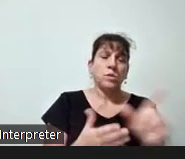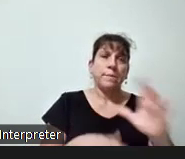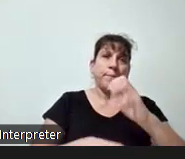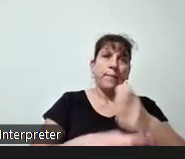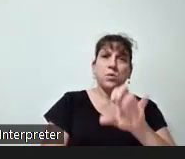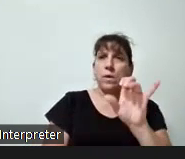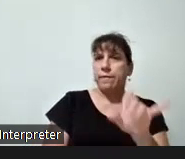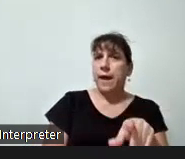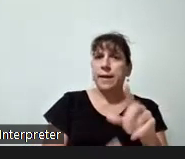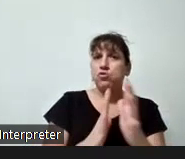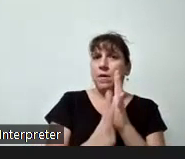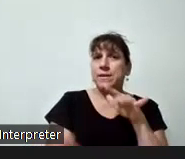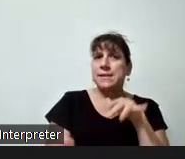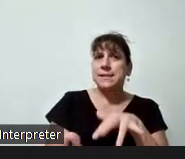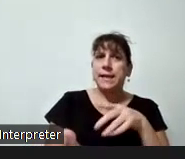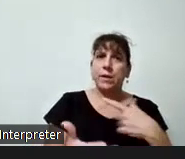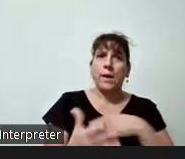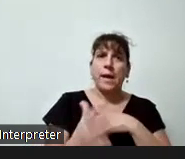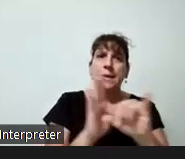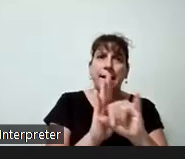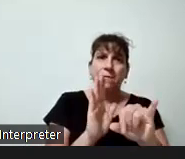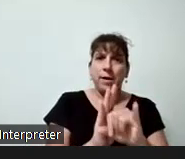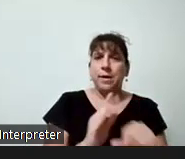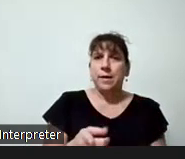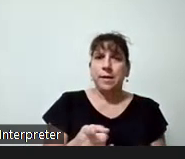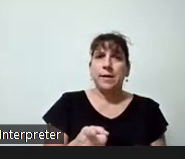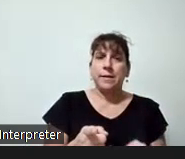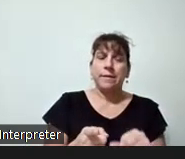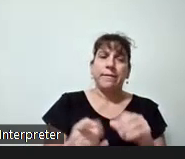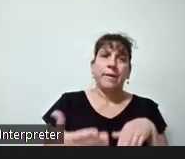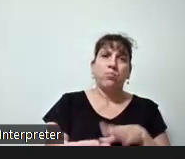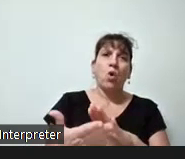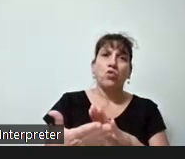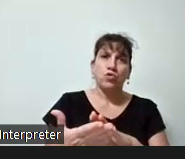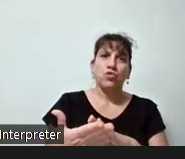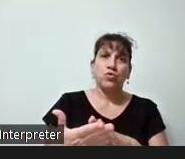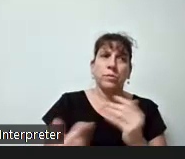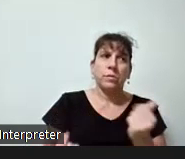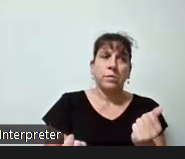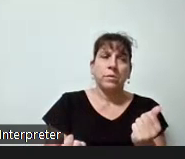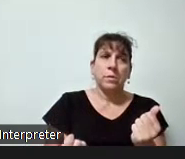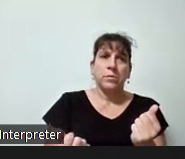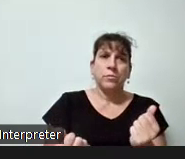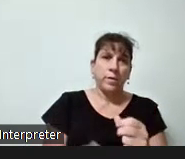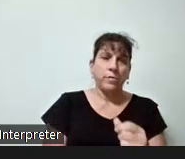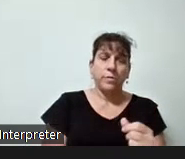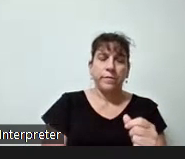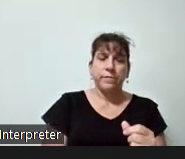that traffic study, we identified kind of the approach to deliver or direct